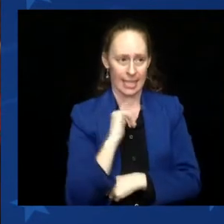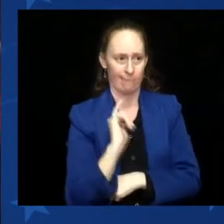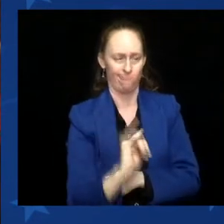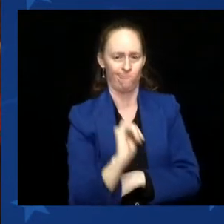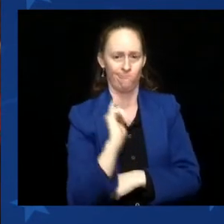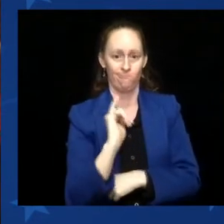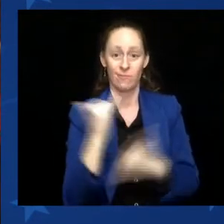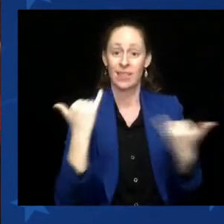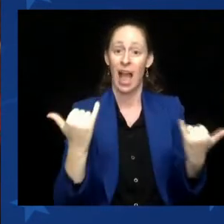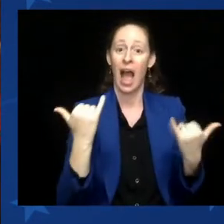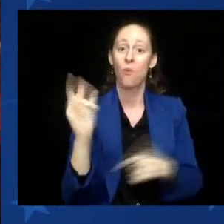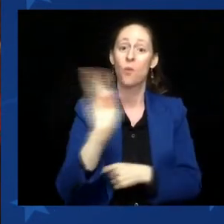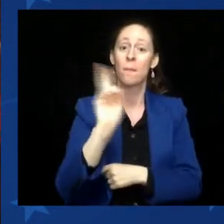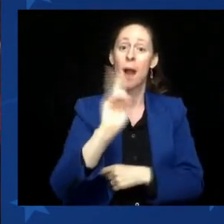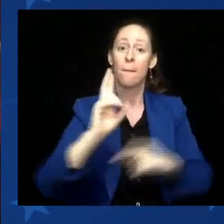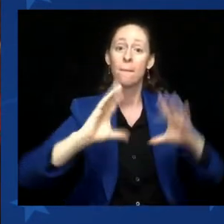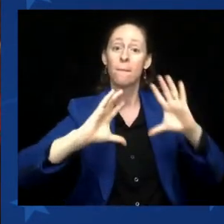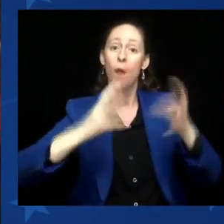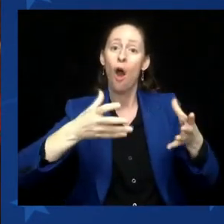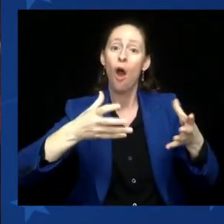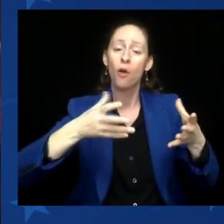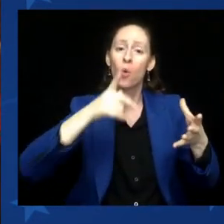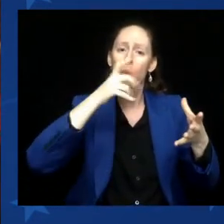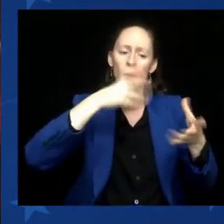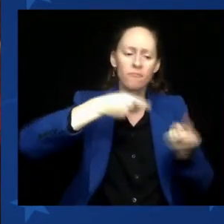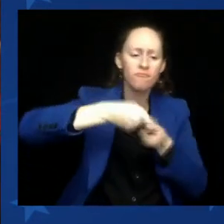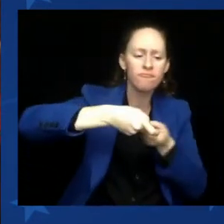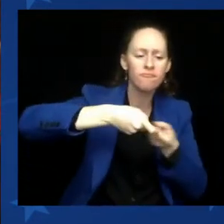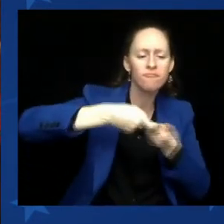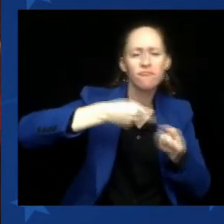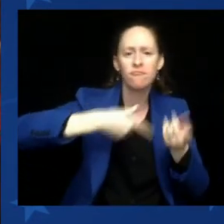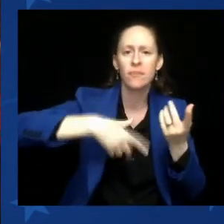Republicans. And that is a threat to this country.